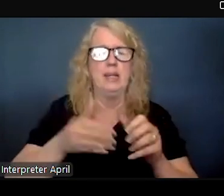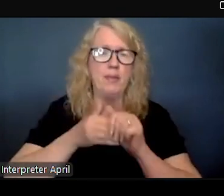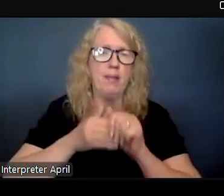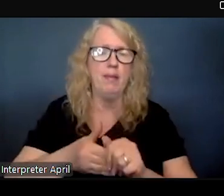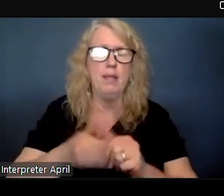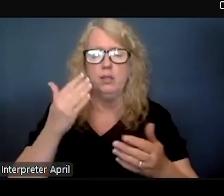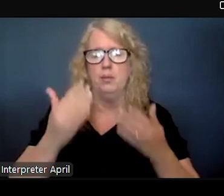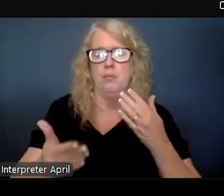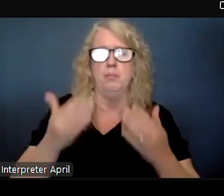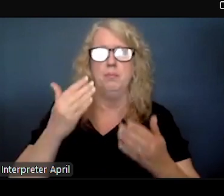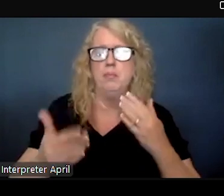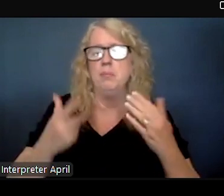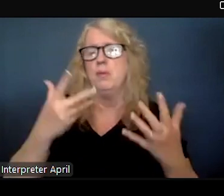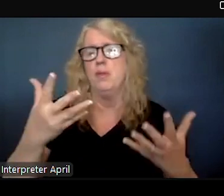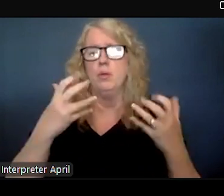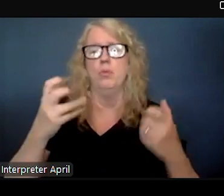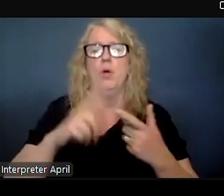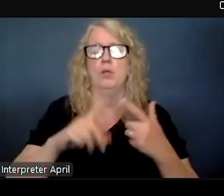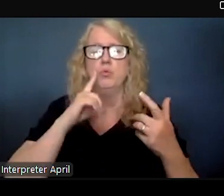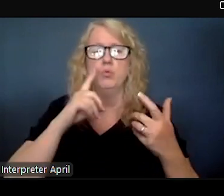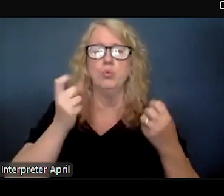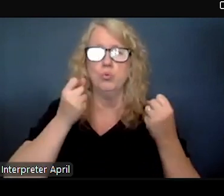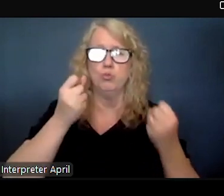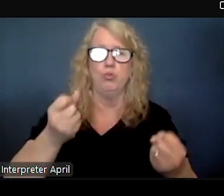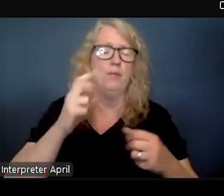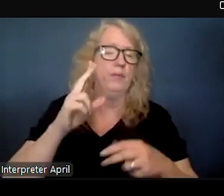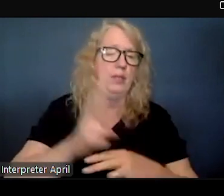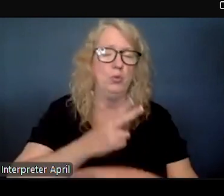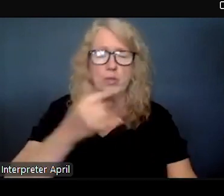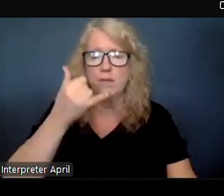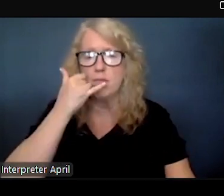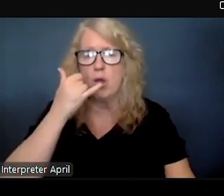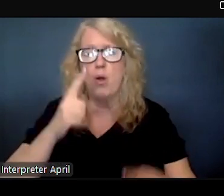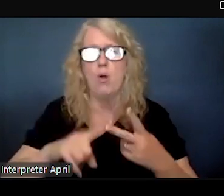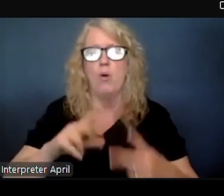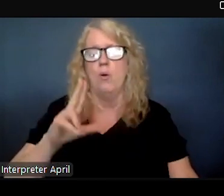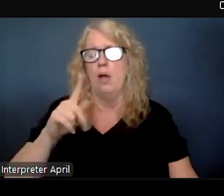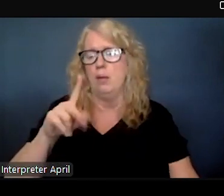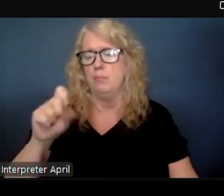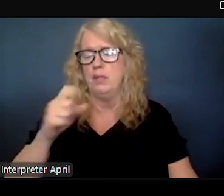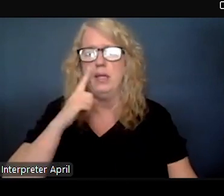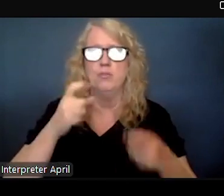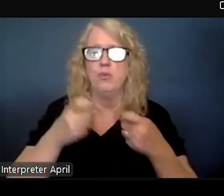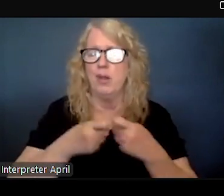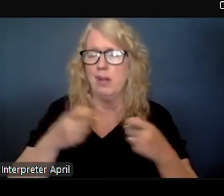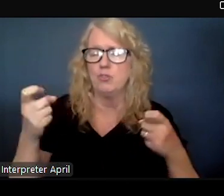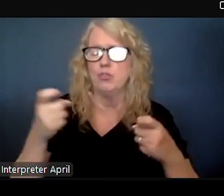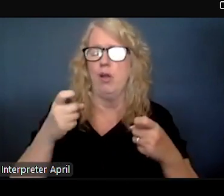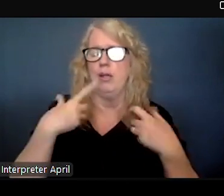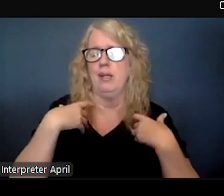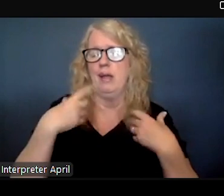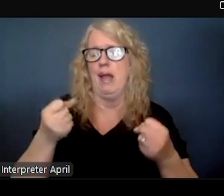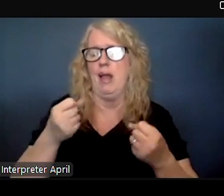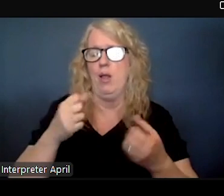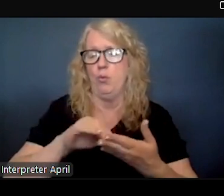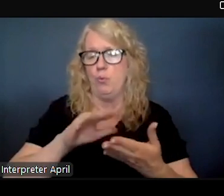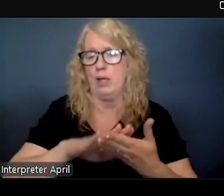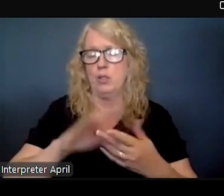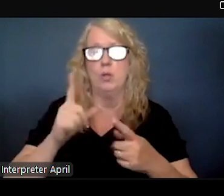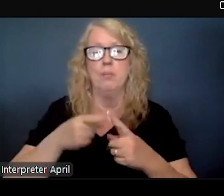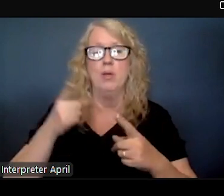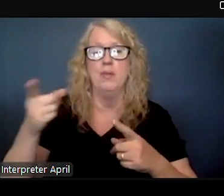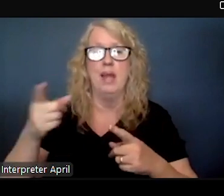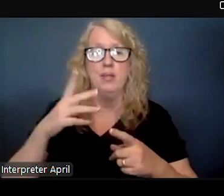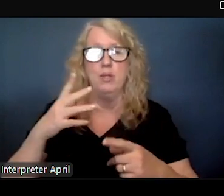Maybe they want to drive. They can use the phone, do the updates and the electronic health record. So by the time they're a second on